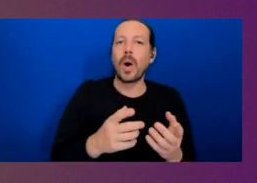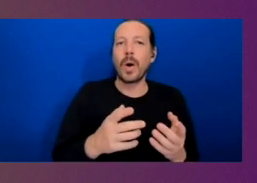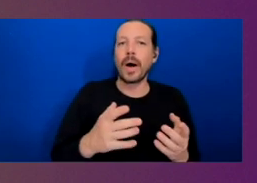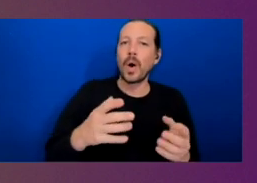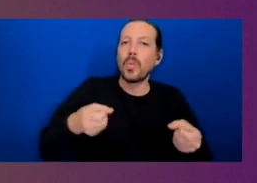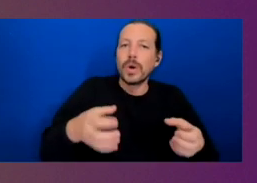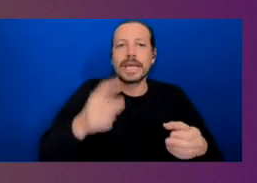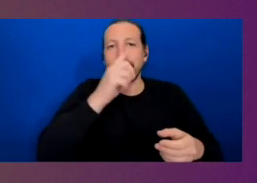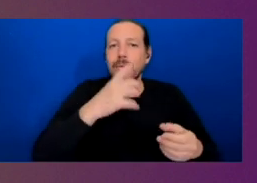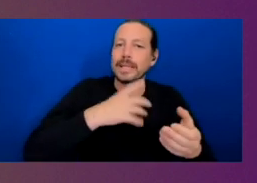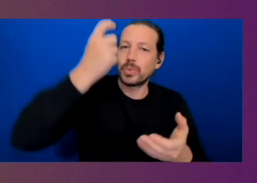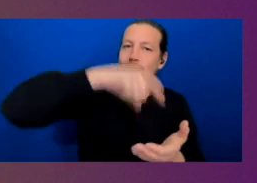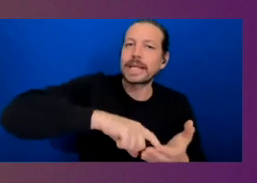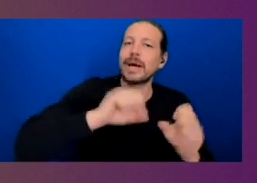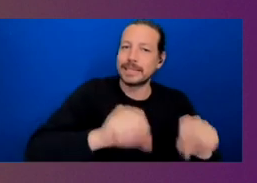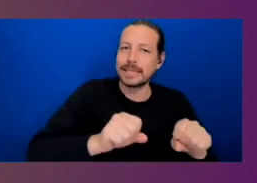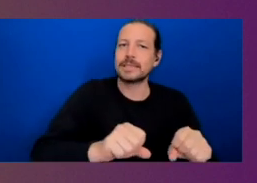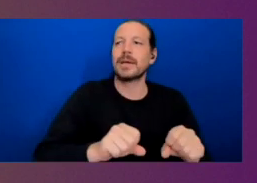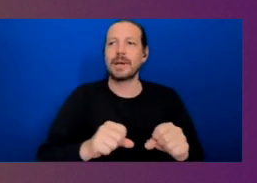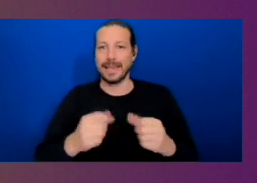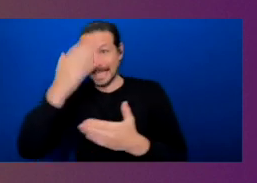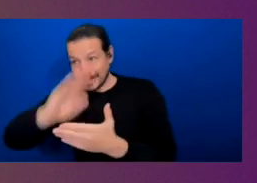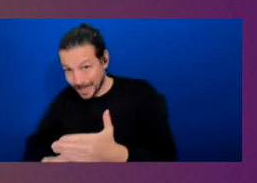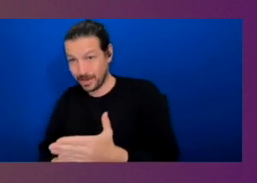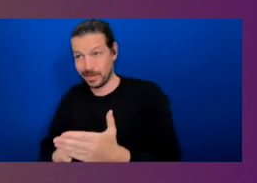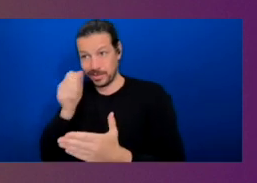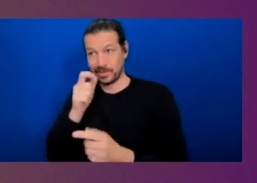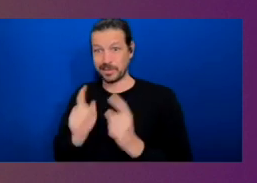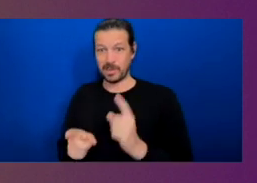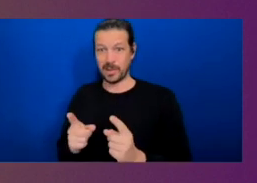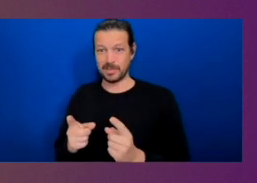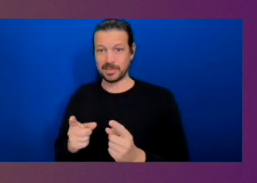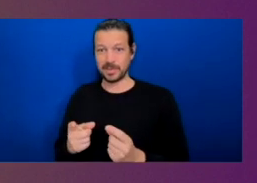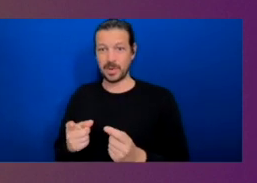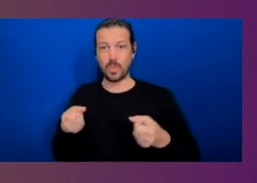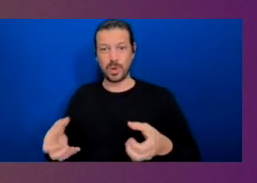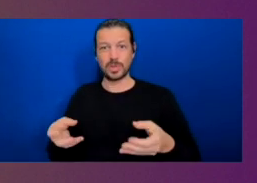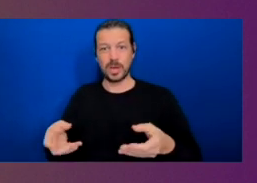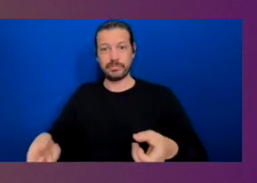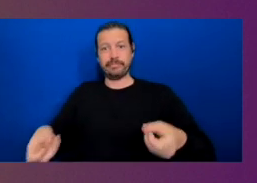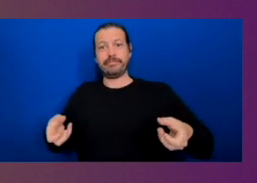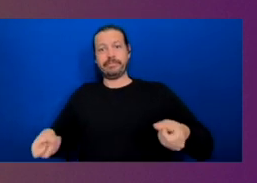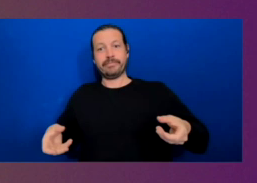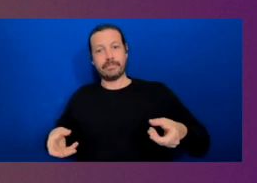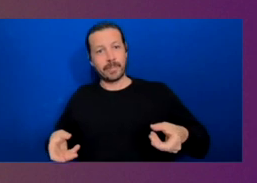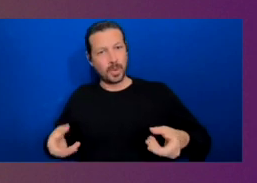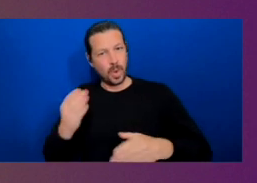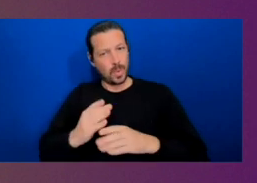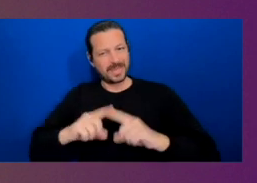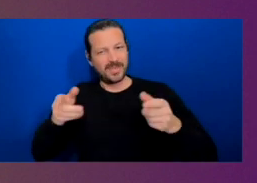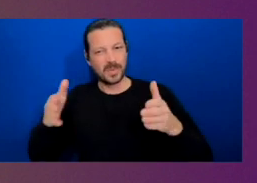experience is understanding that sometimes the wheelchairs get pushed backwards. That's the difference in terms of bringing people of the community together.